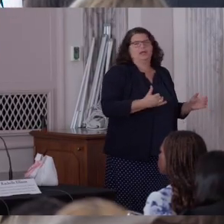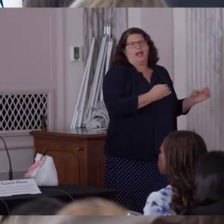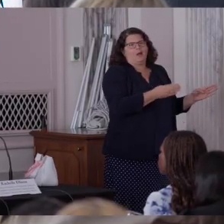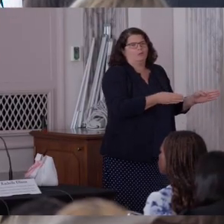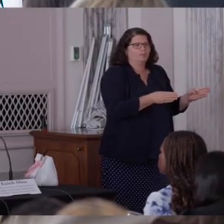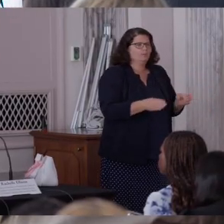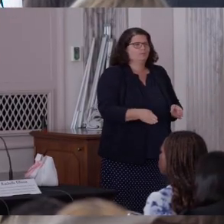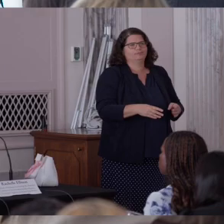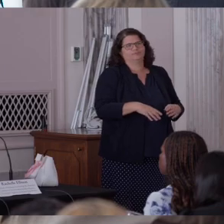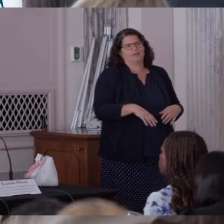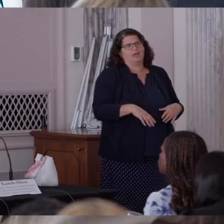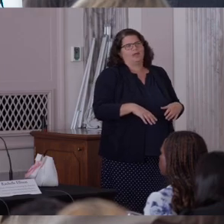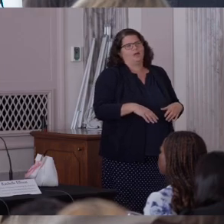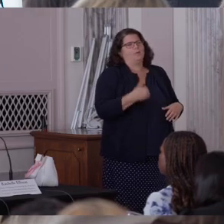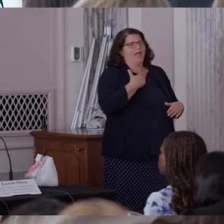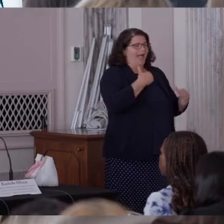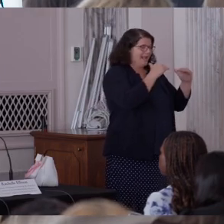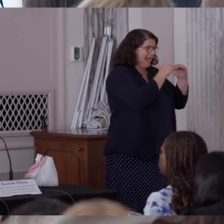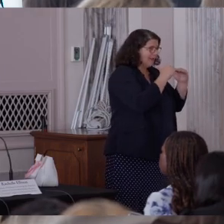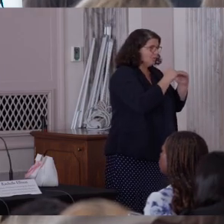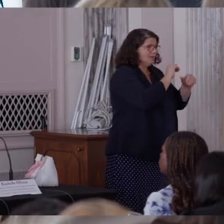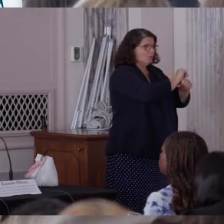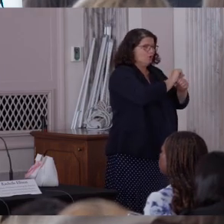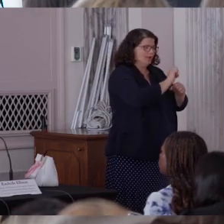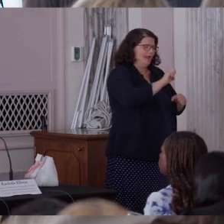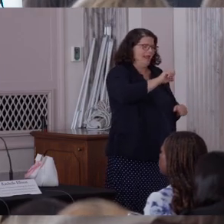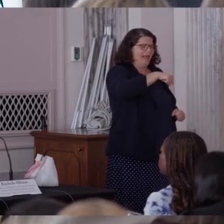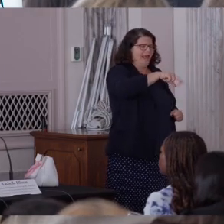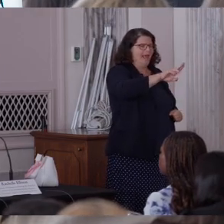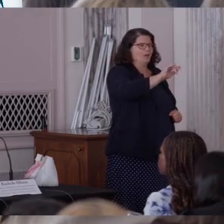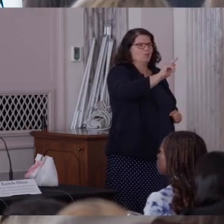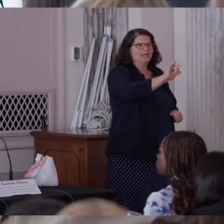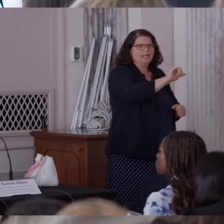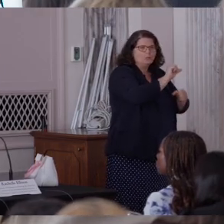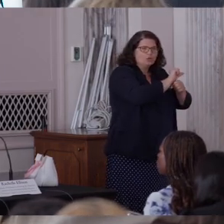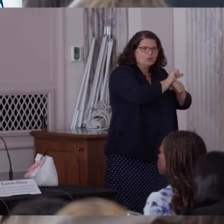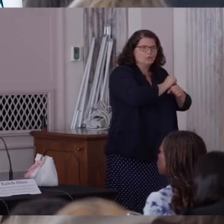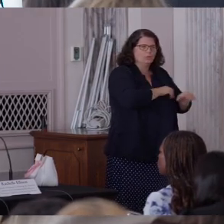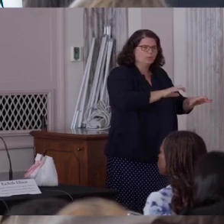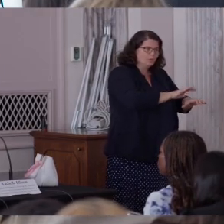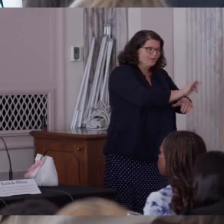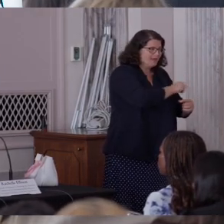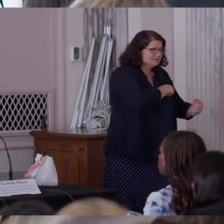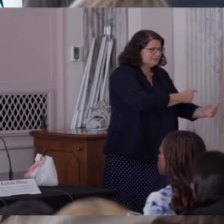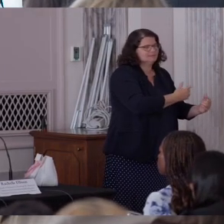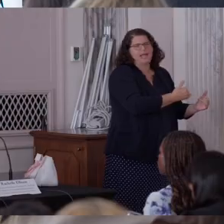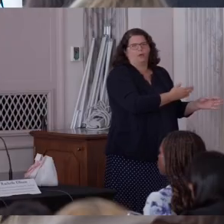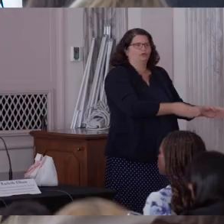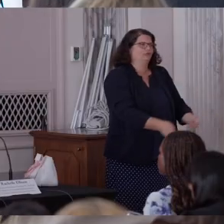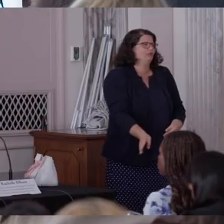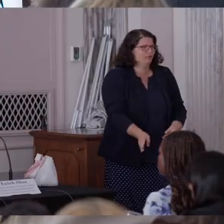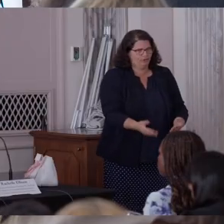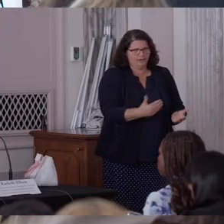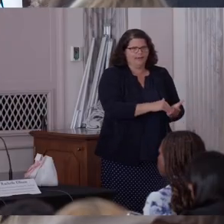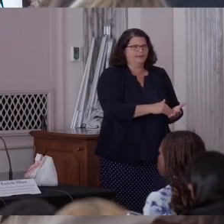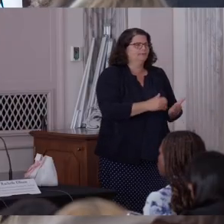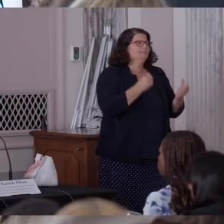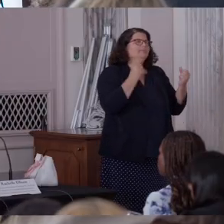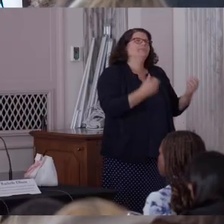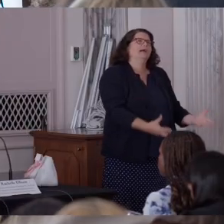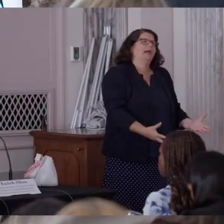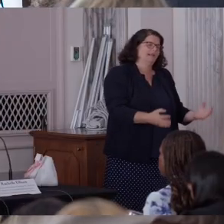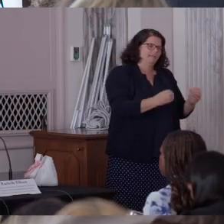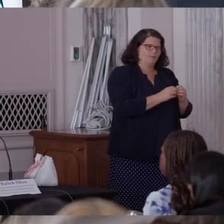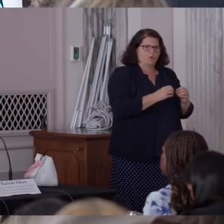from the equity work that we were doing, and there's many, many more, and I know that we have